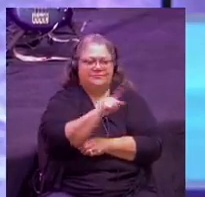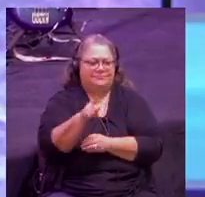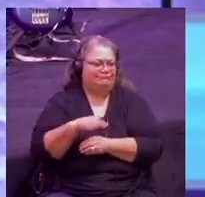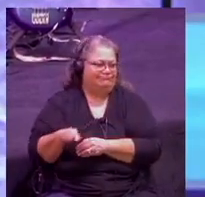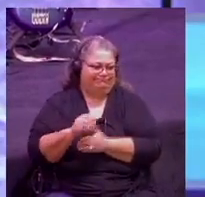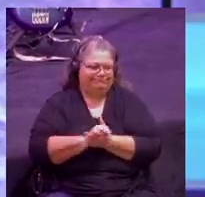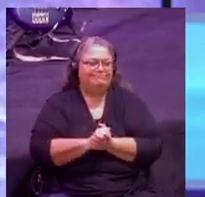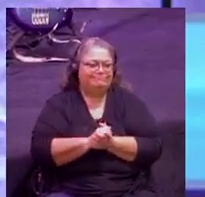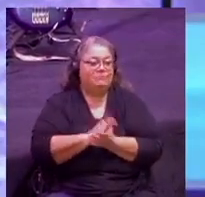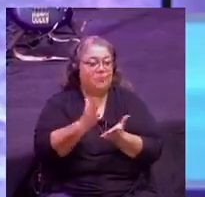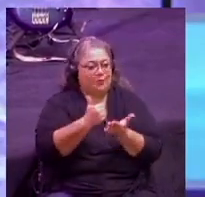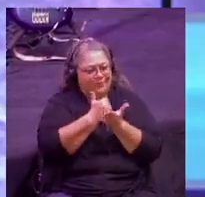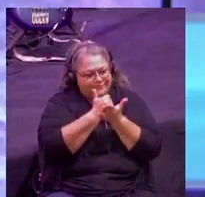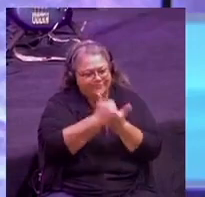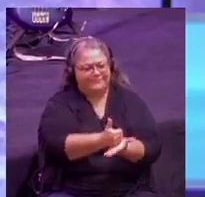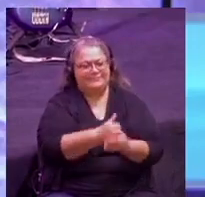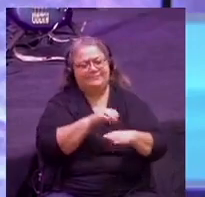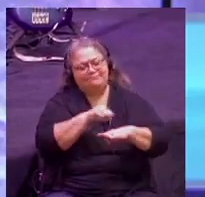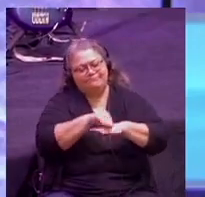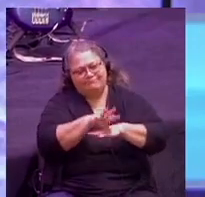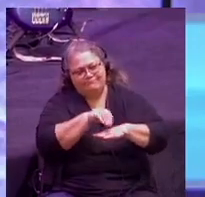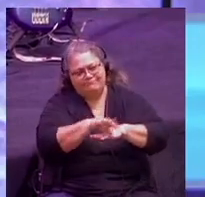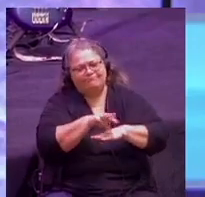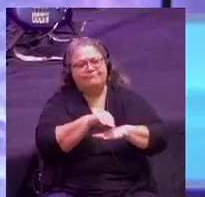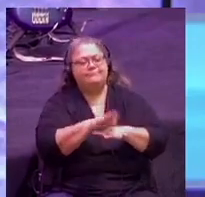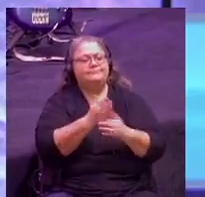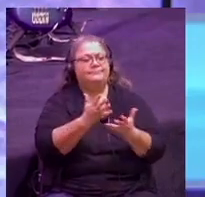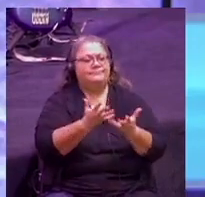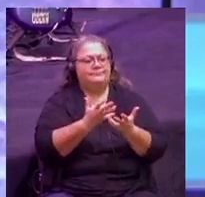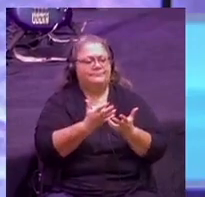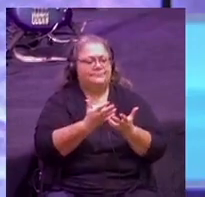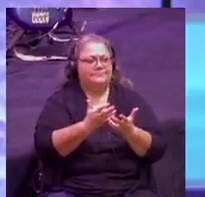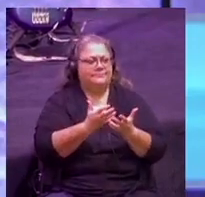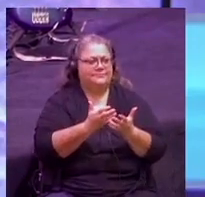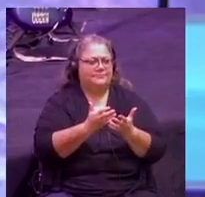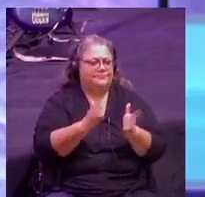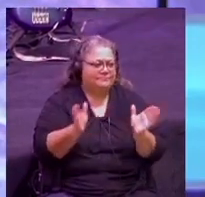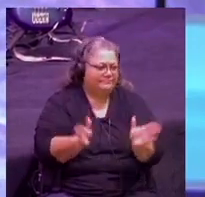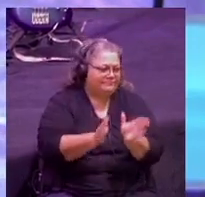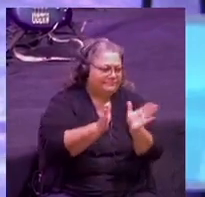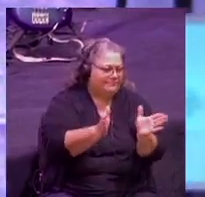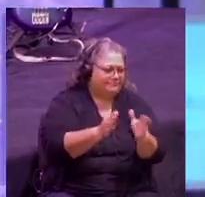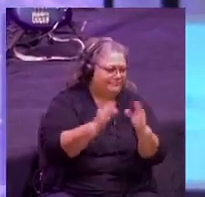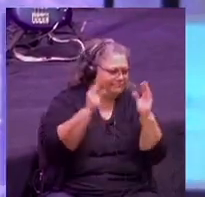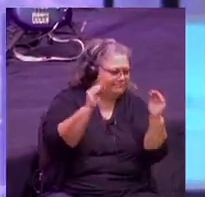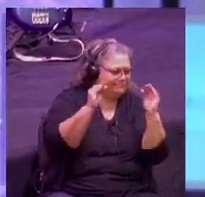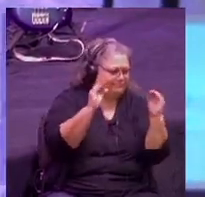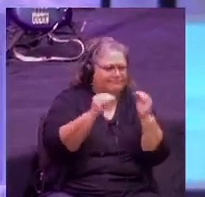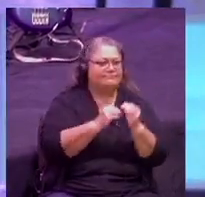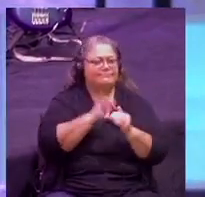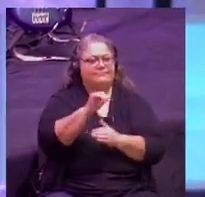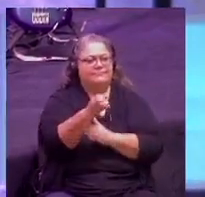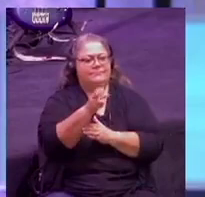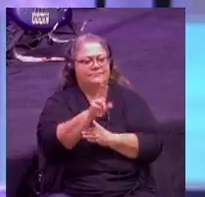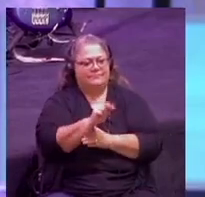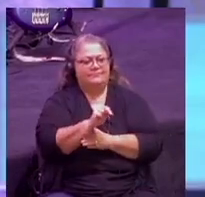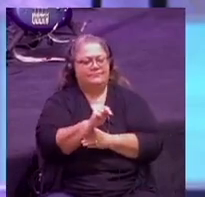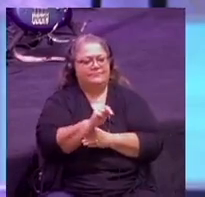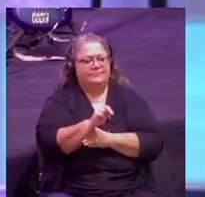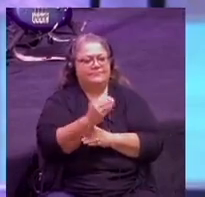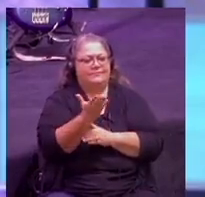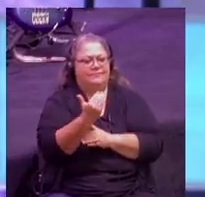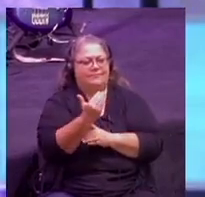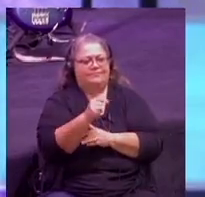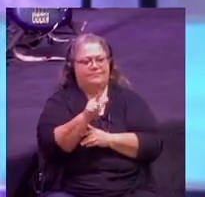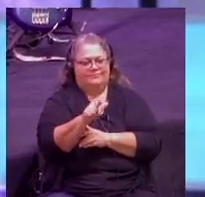you. He wants to counsel you. He wants to instruct you. In John chapter 15, verse 26, it says,